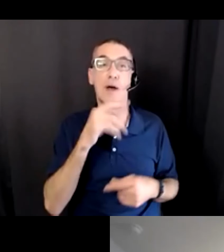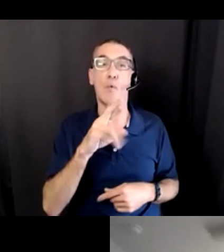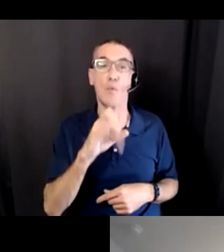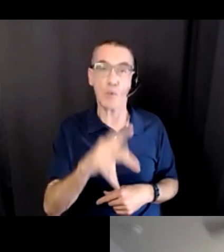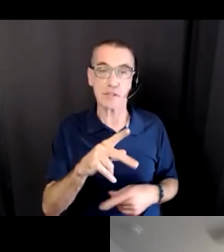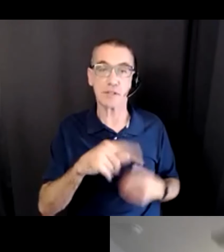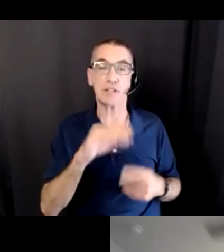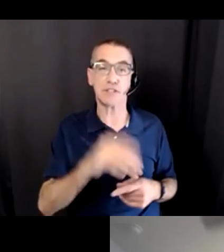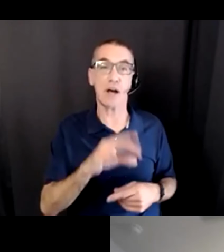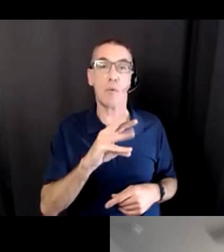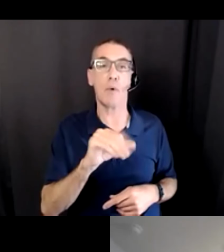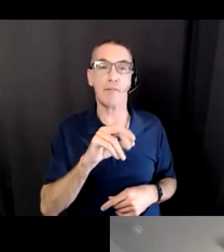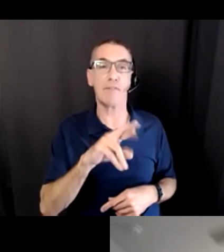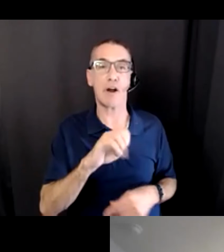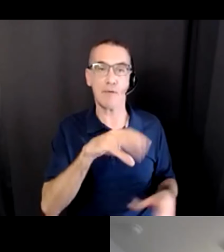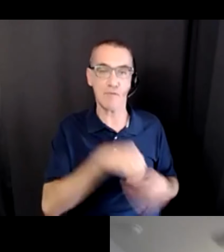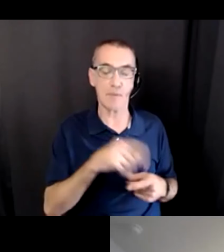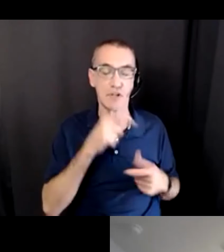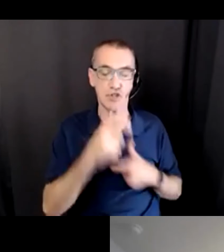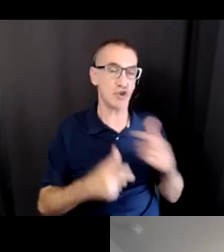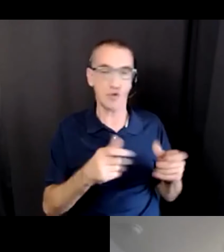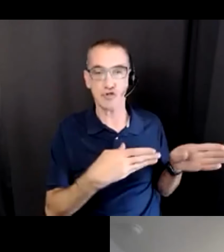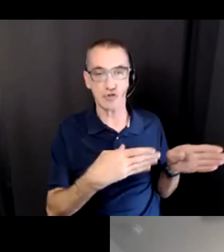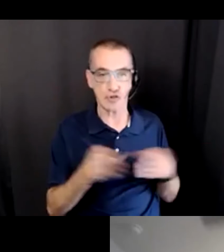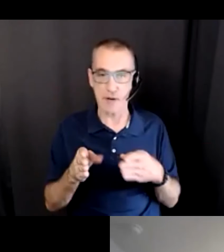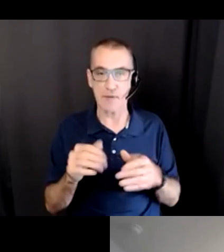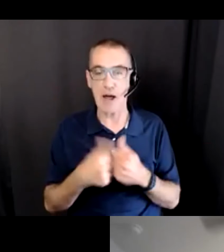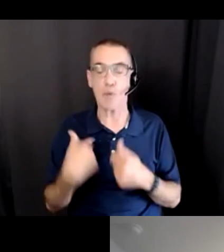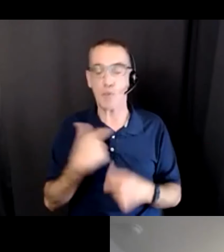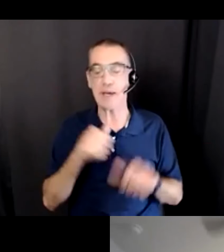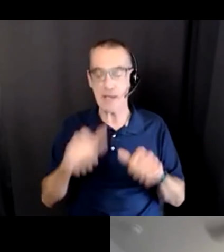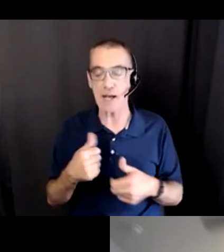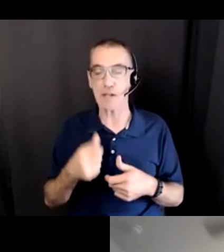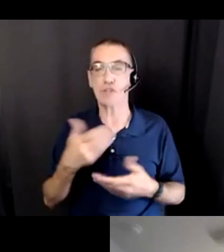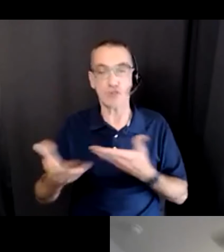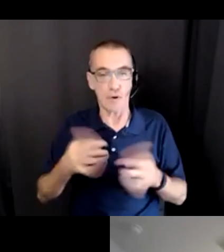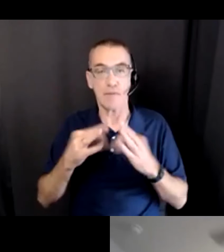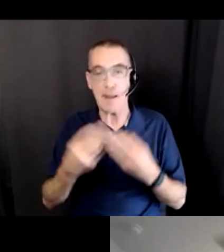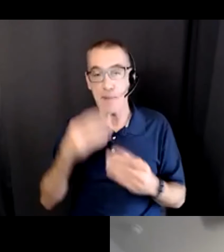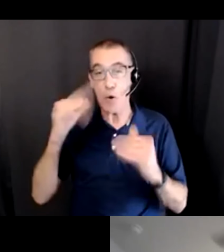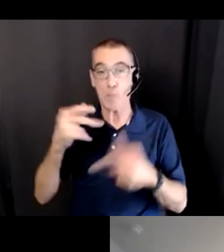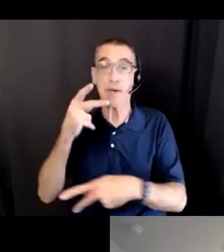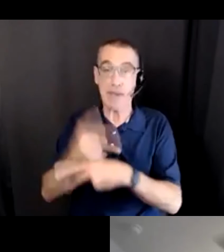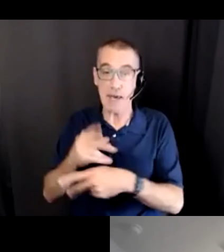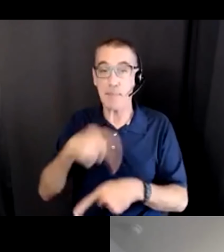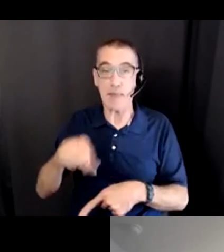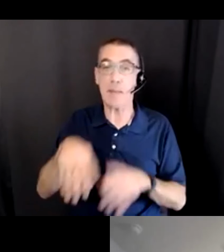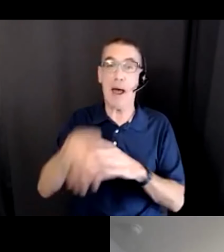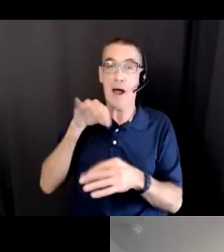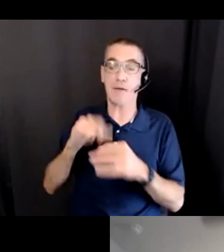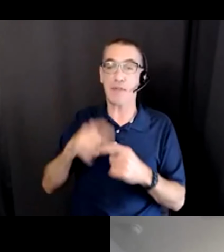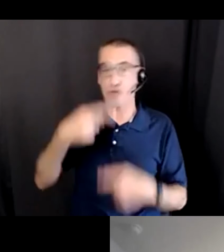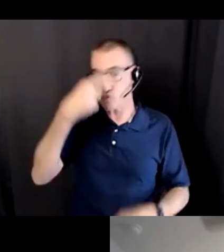child welfare involvement. So it's a huge shift in the way that we can serve families and hopefully keep them out of the